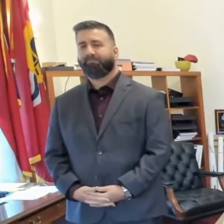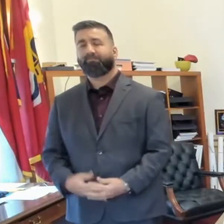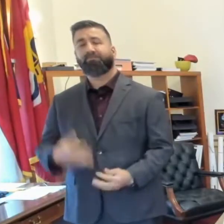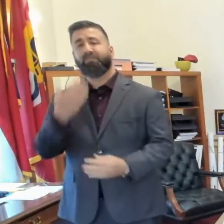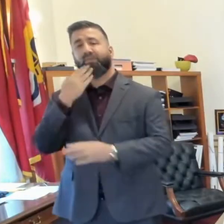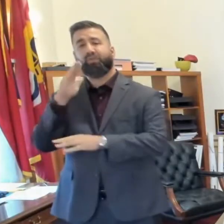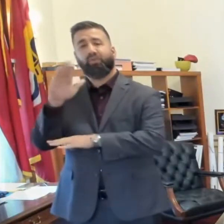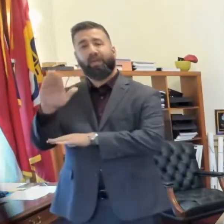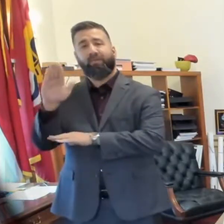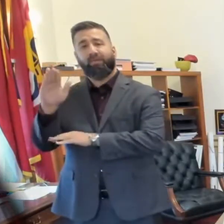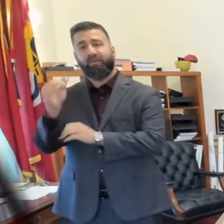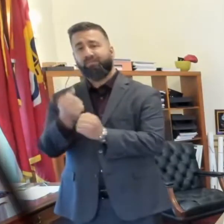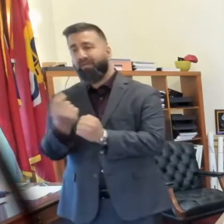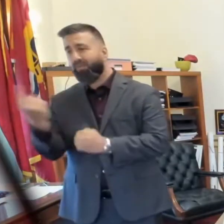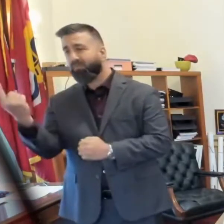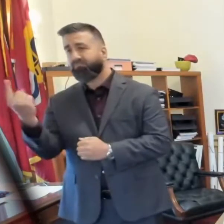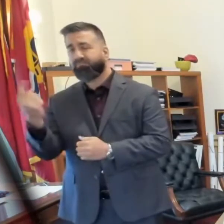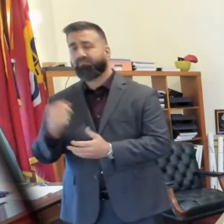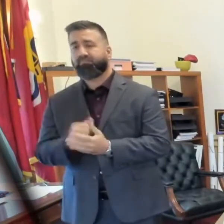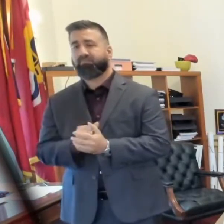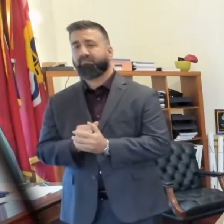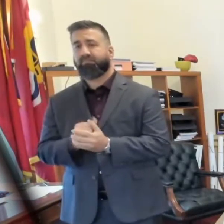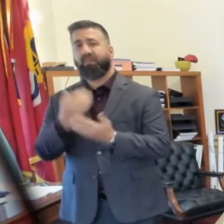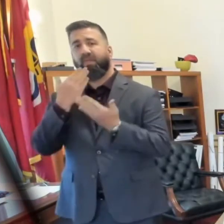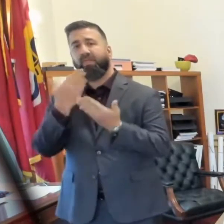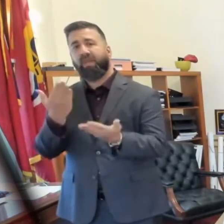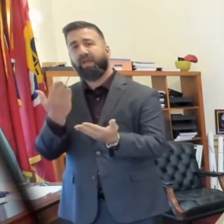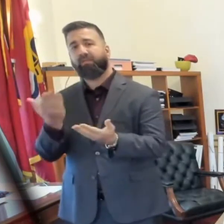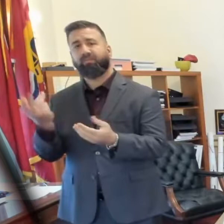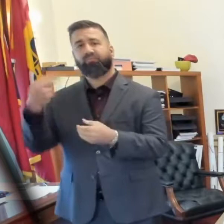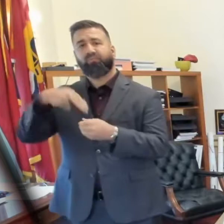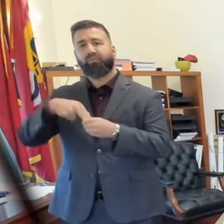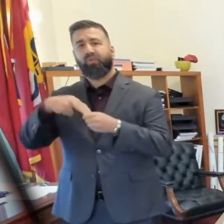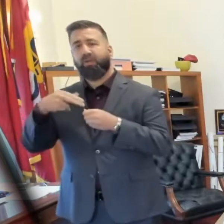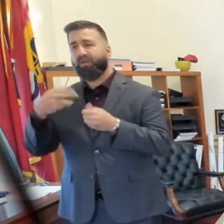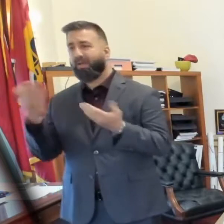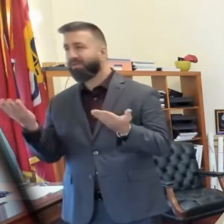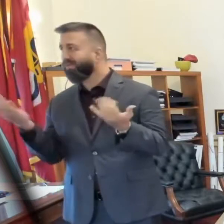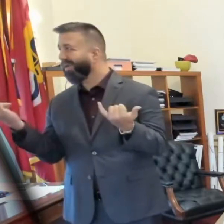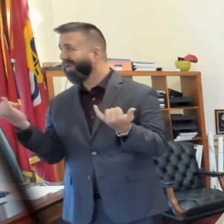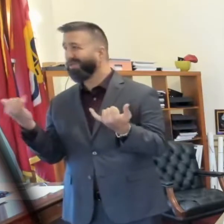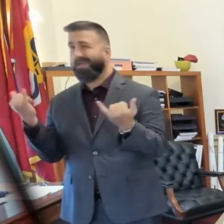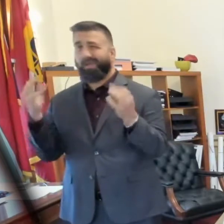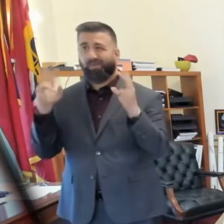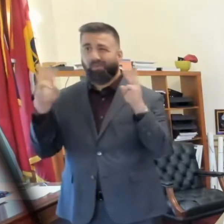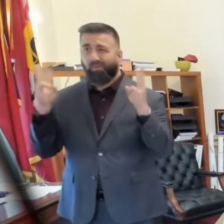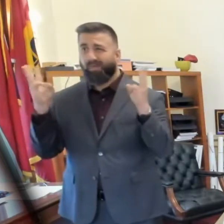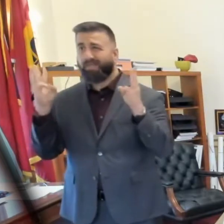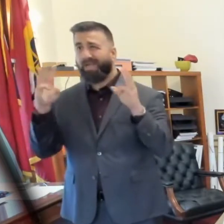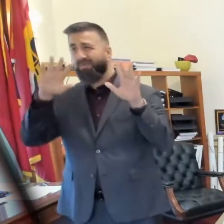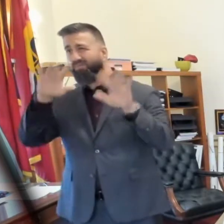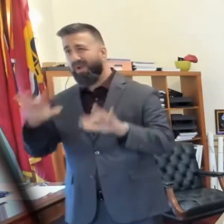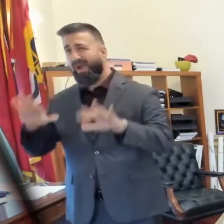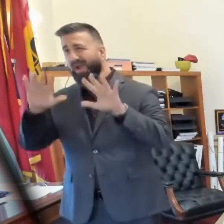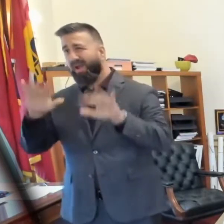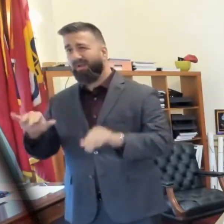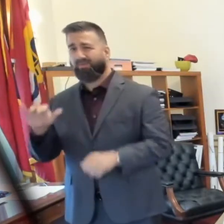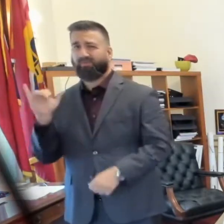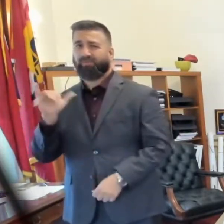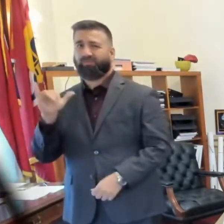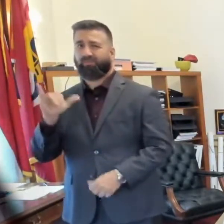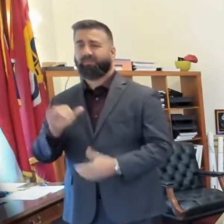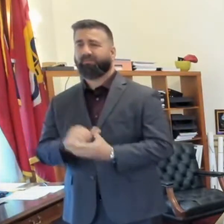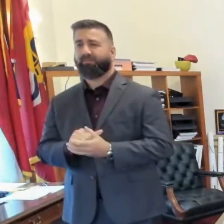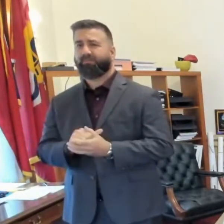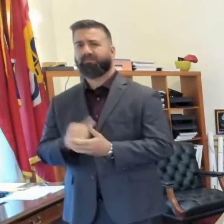Good afternoon, everyone. Thank you for joining us on this kind of rainy and chilly Wednesday afternoon. I've